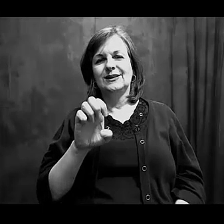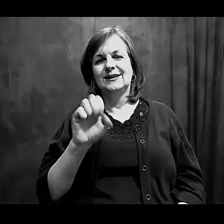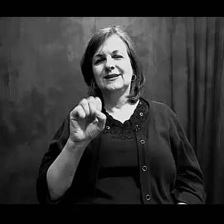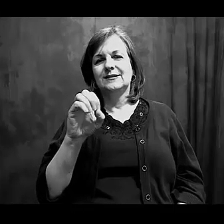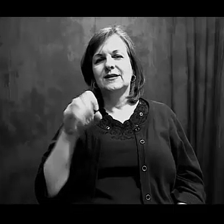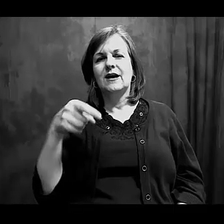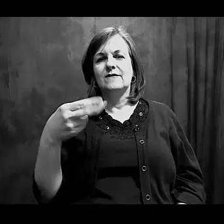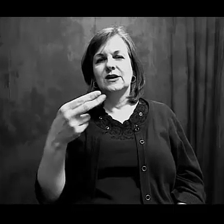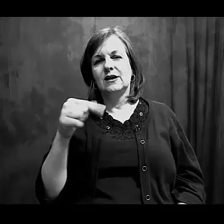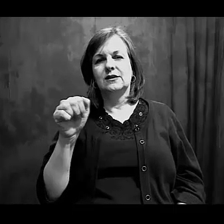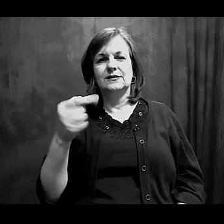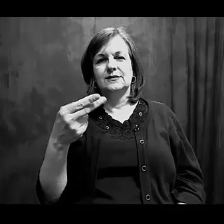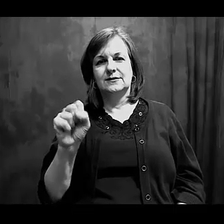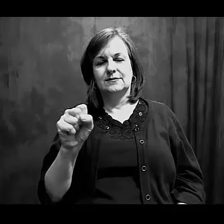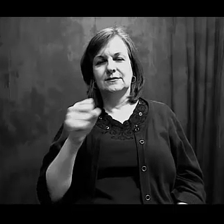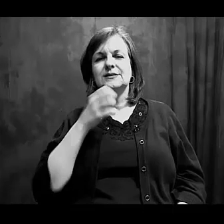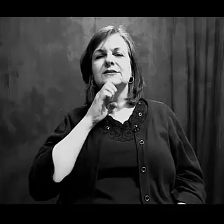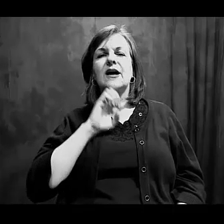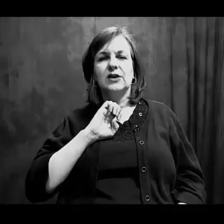into your esophagus,